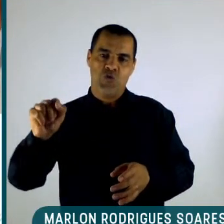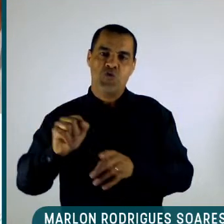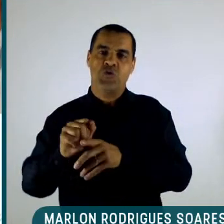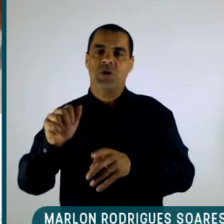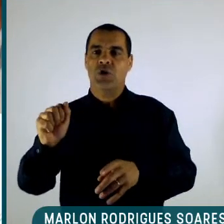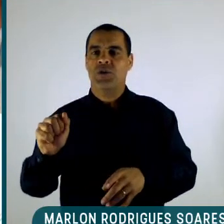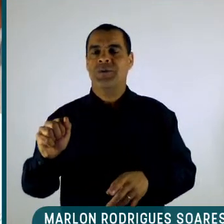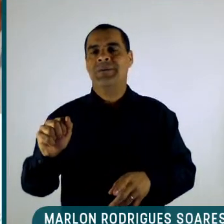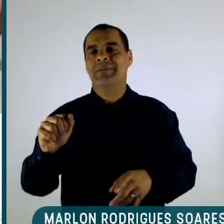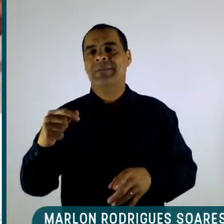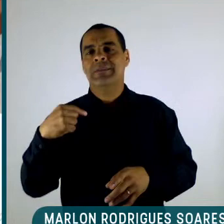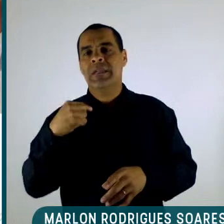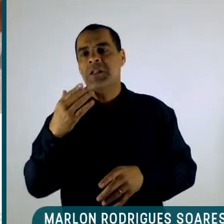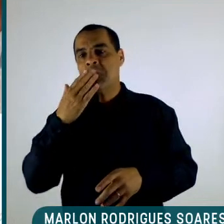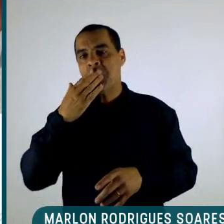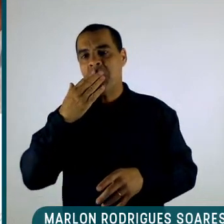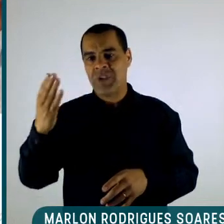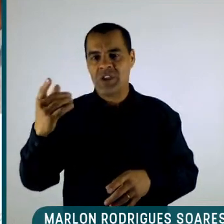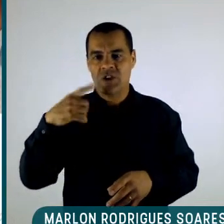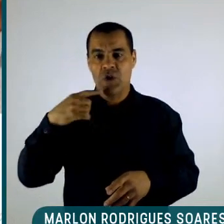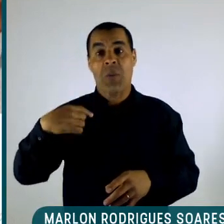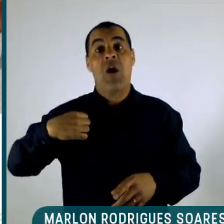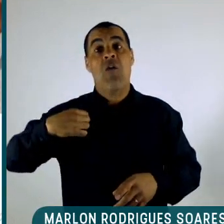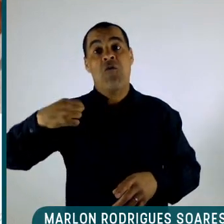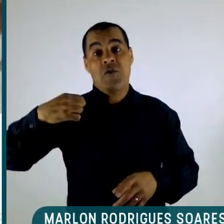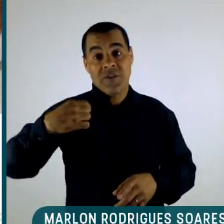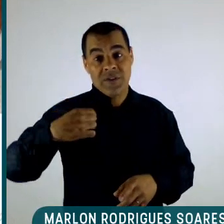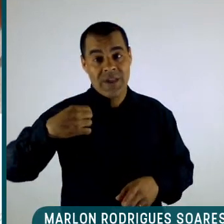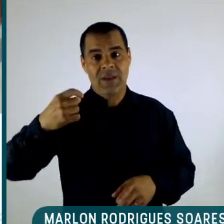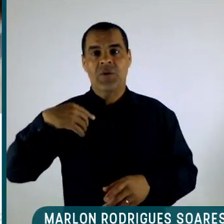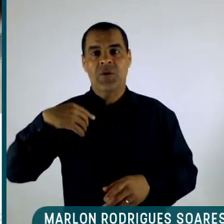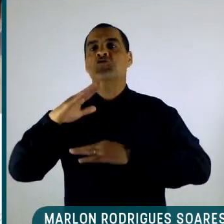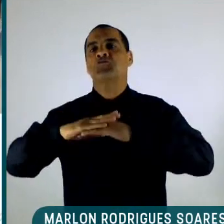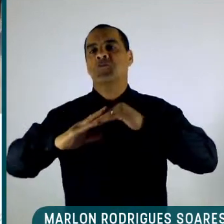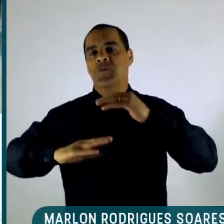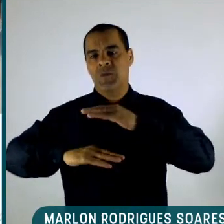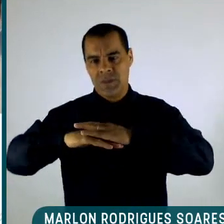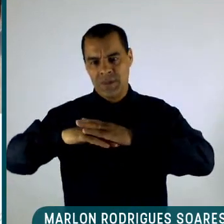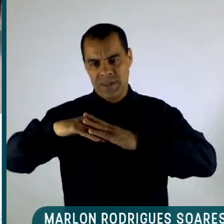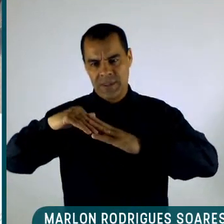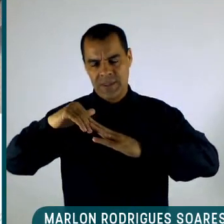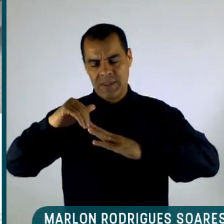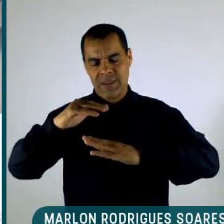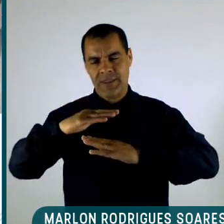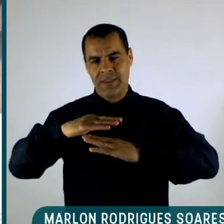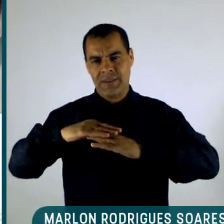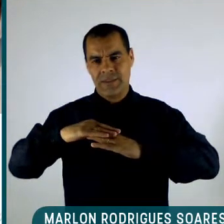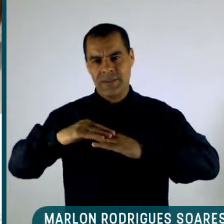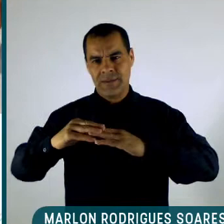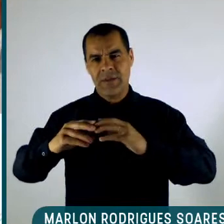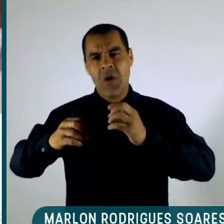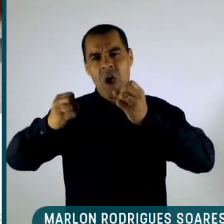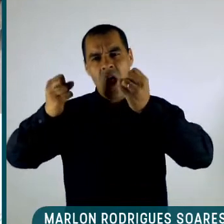that Itaú Unibanco has distributed to the pandemics.